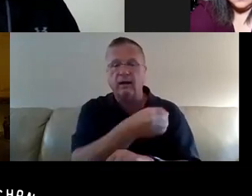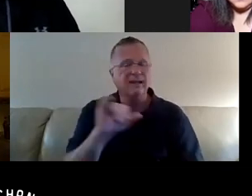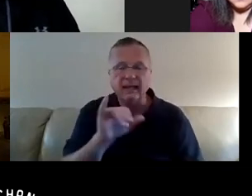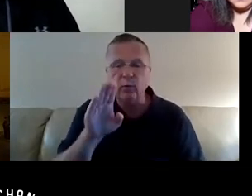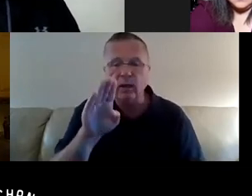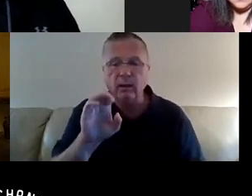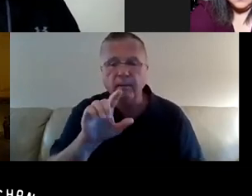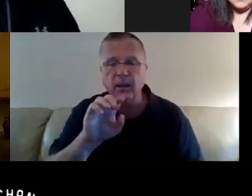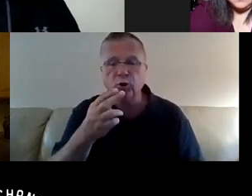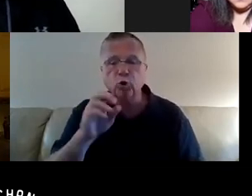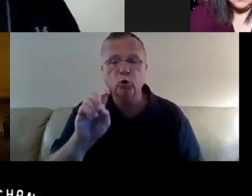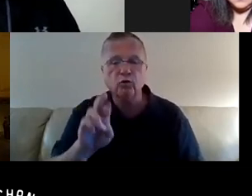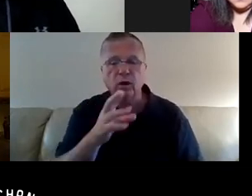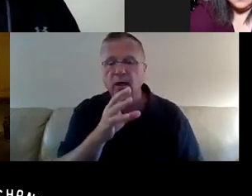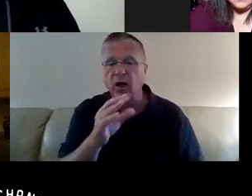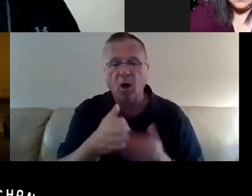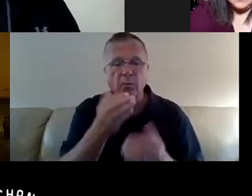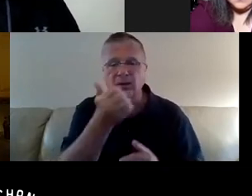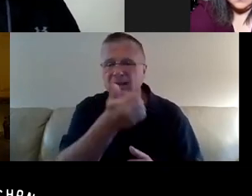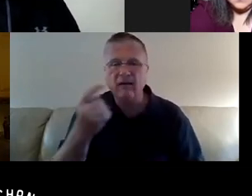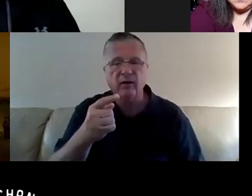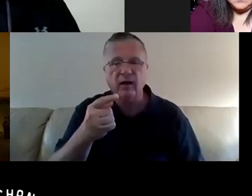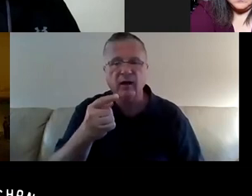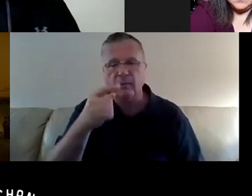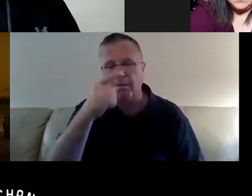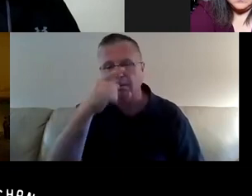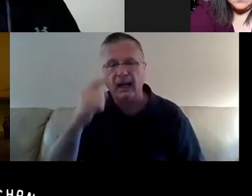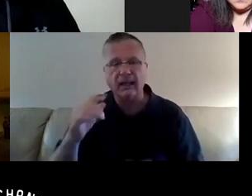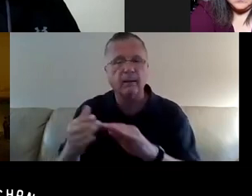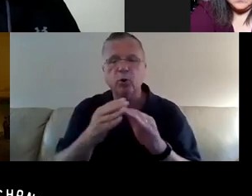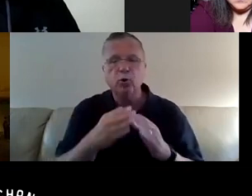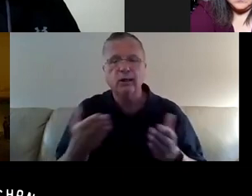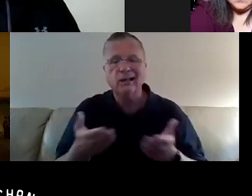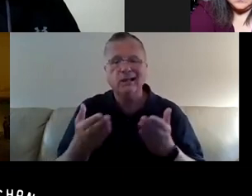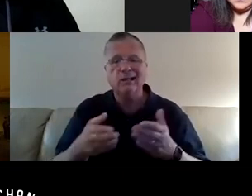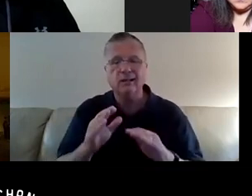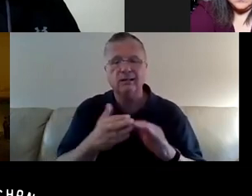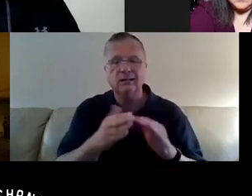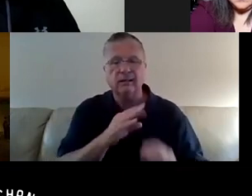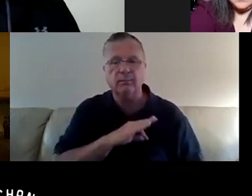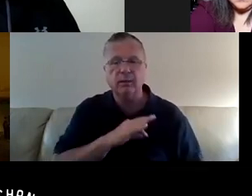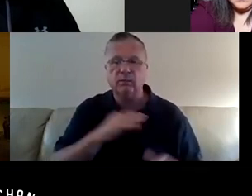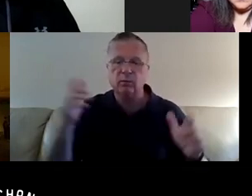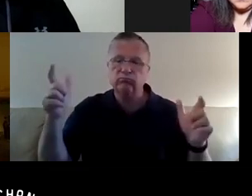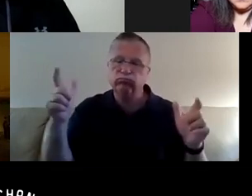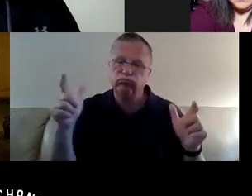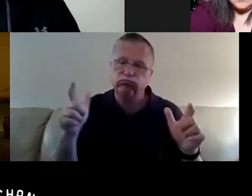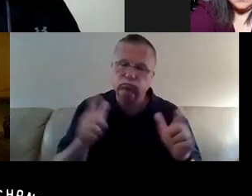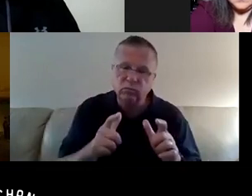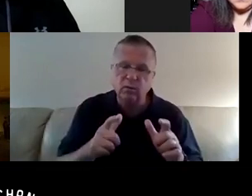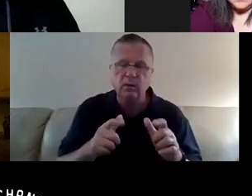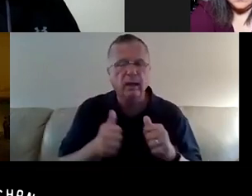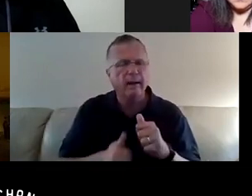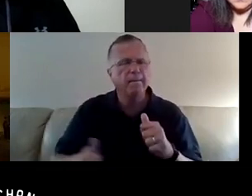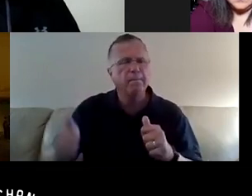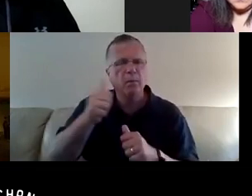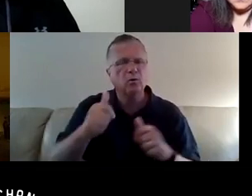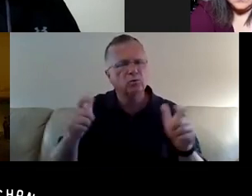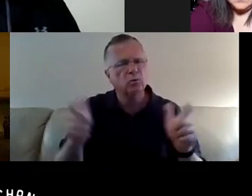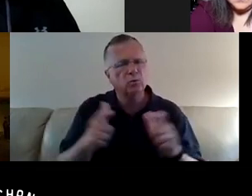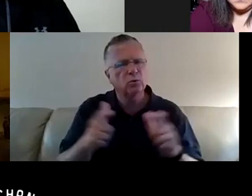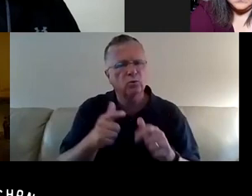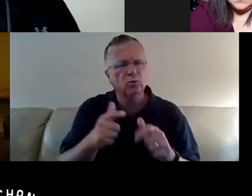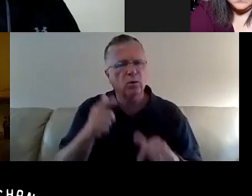with almost every Black community in the city of Pittsburgh. It has shrunk, and most of it has shrunk by